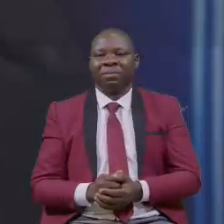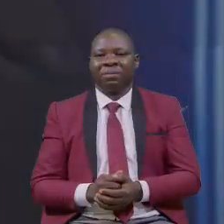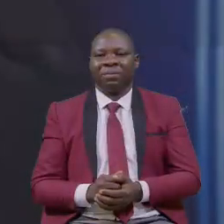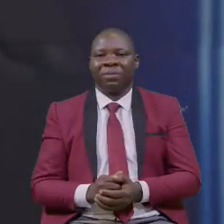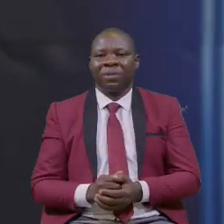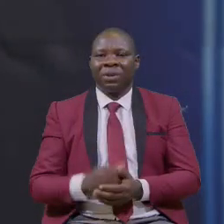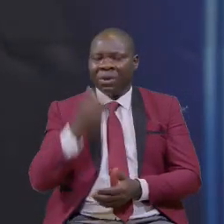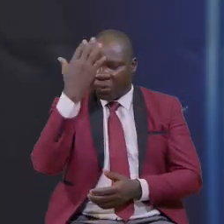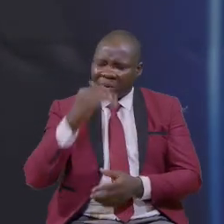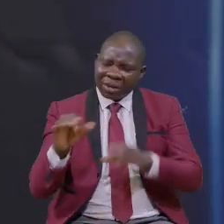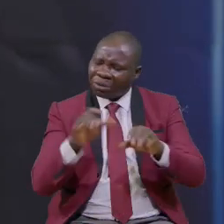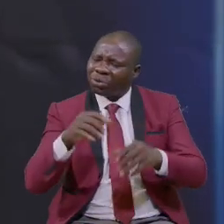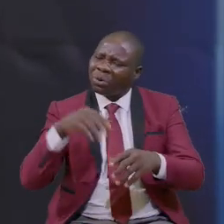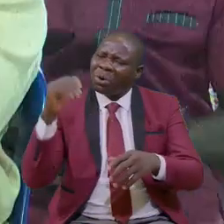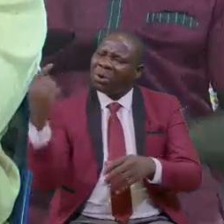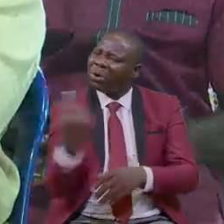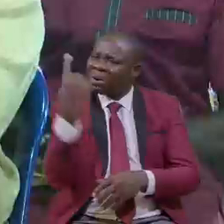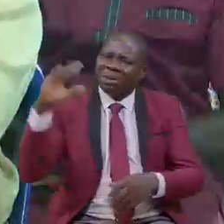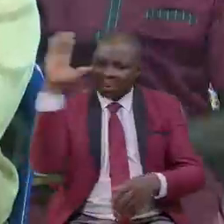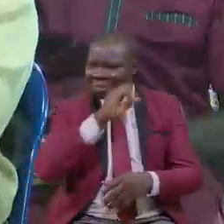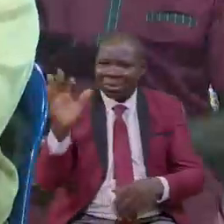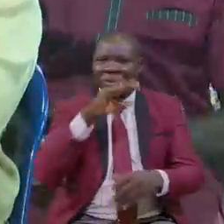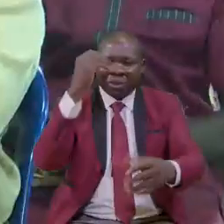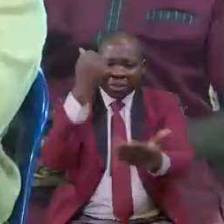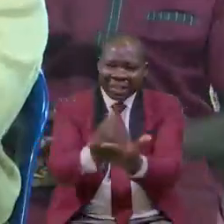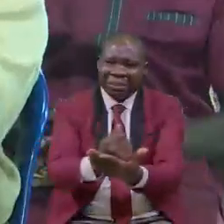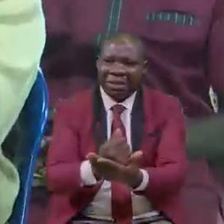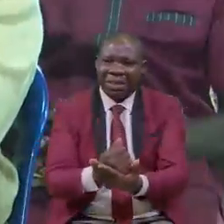Why do you always miss your amen?